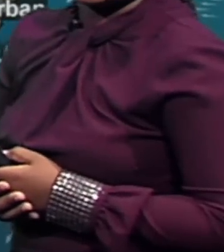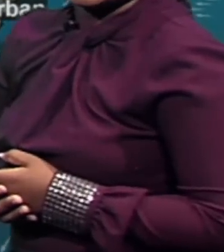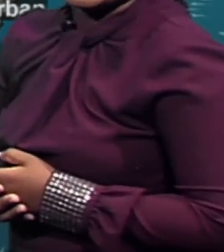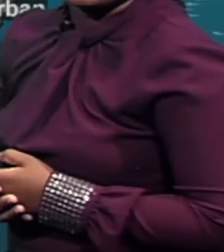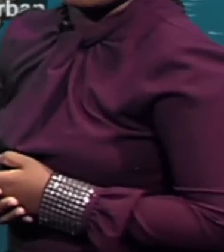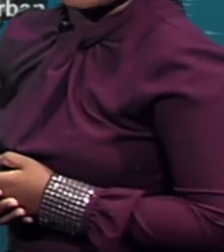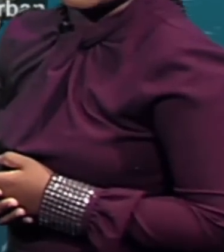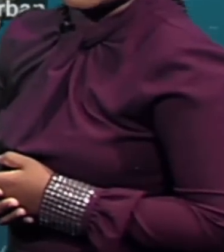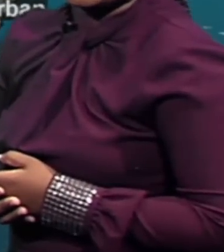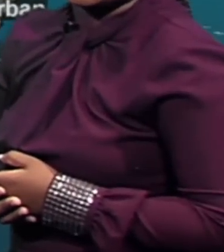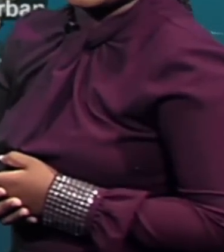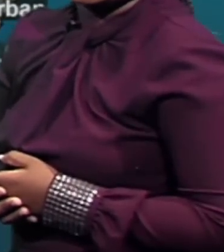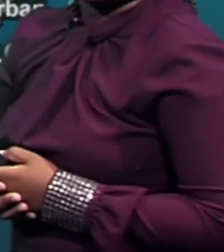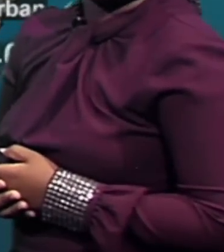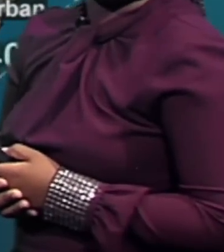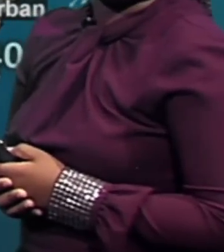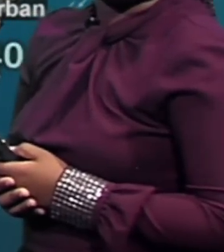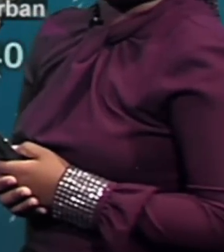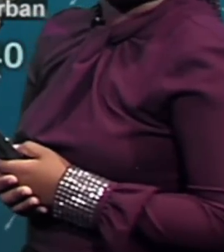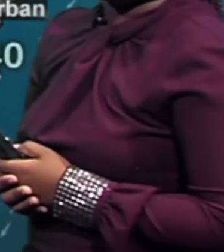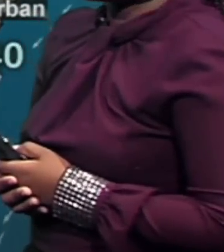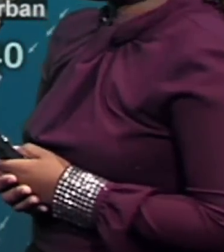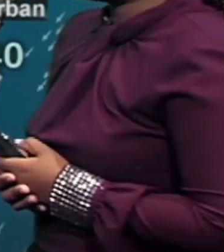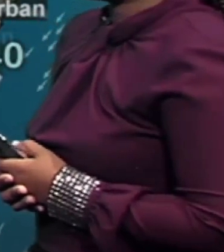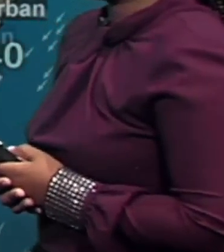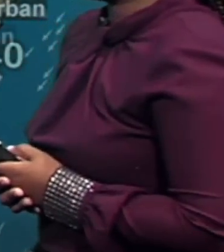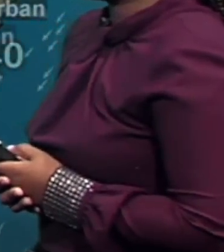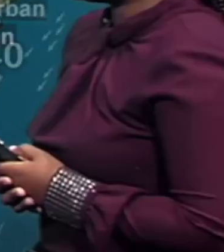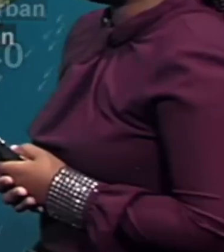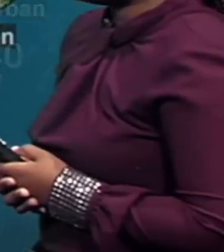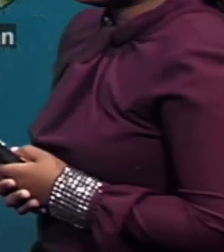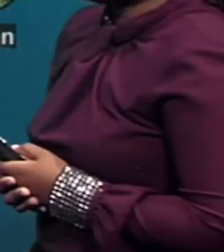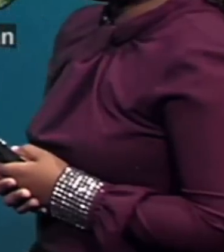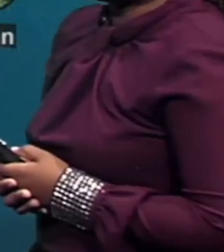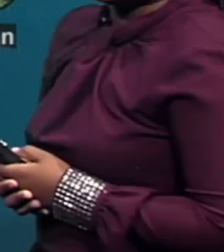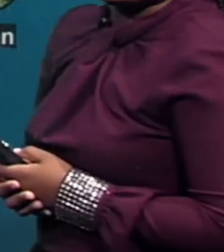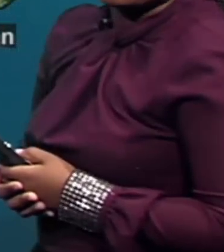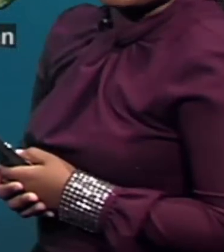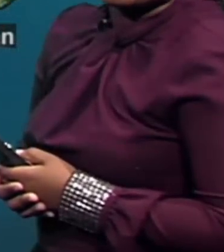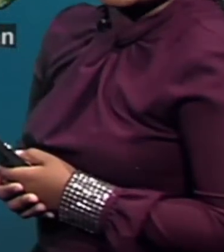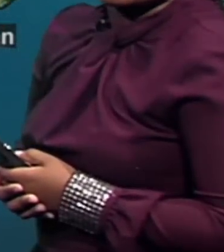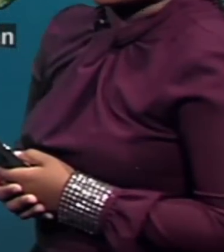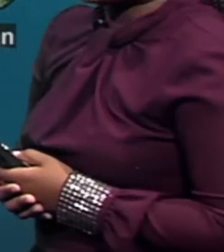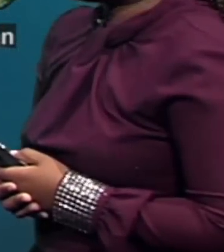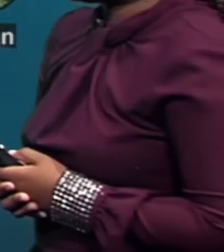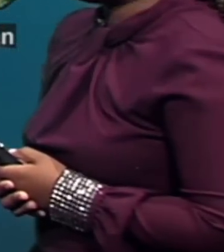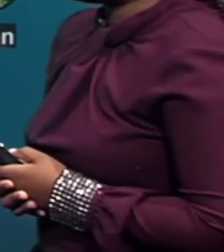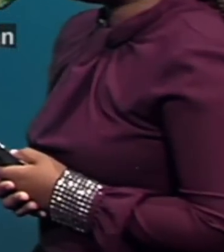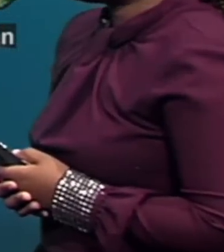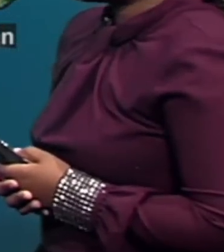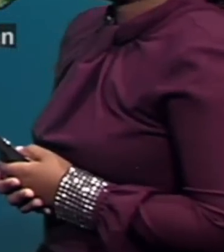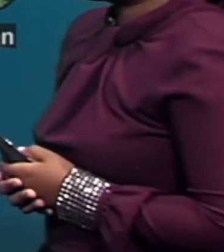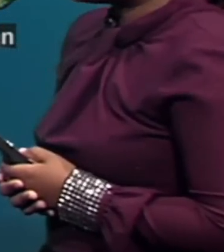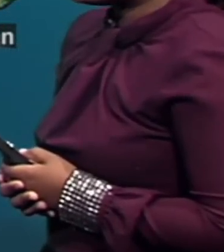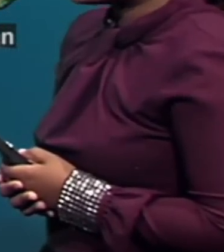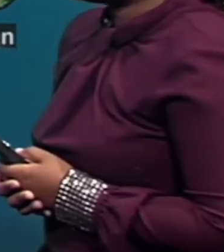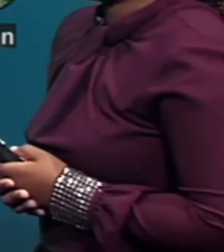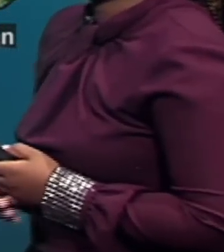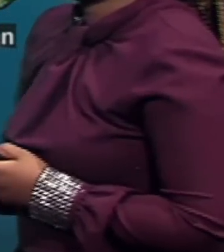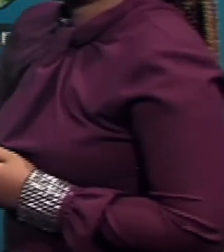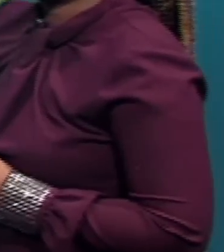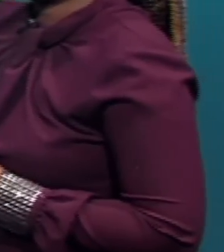Cape, Eastern Cape ga mmogo le dikarolo dingwe tsa province ya kwa Northern Cape mme ba ponela pele ya maemo a bosa mo bosigong jwa gompieno ba tsebosa